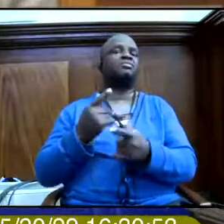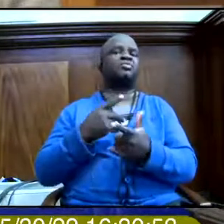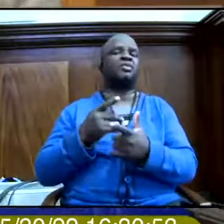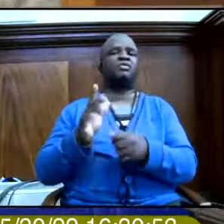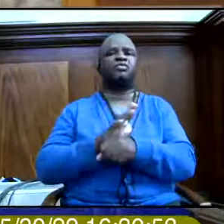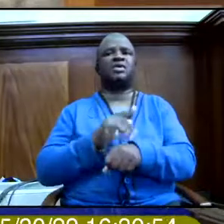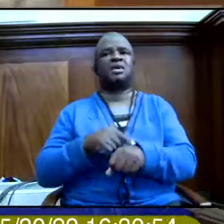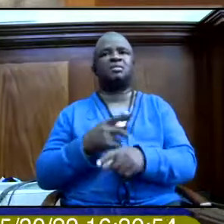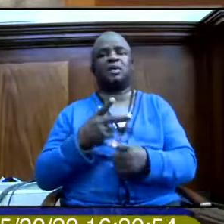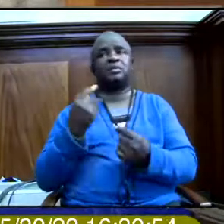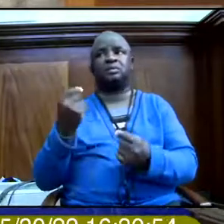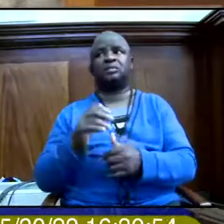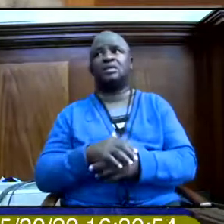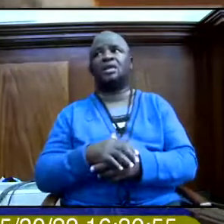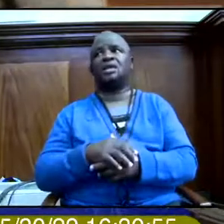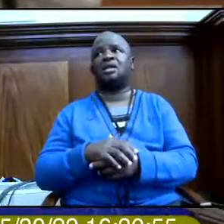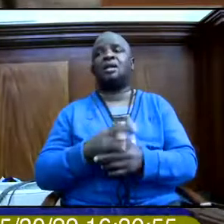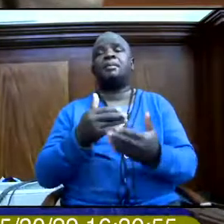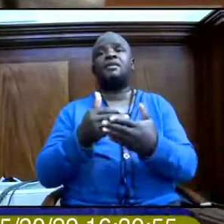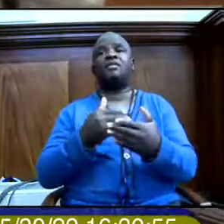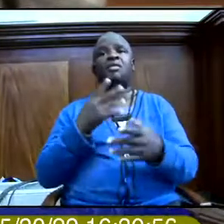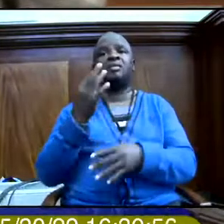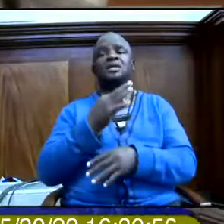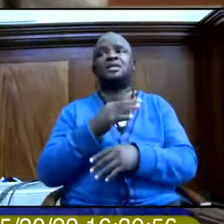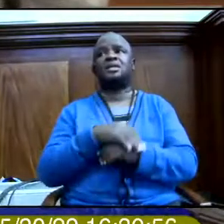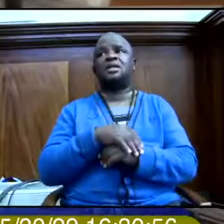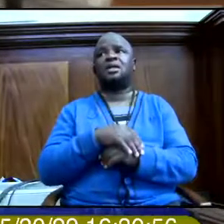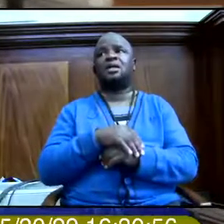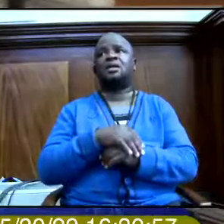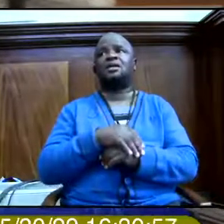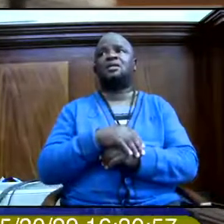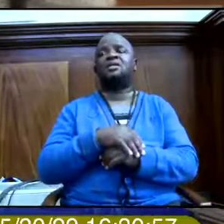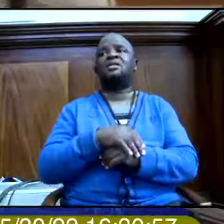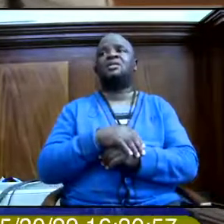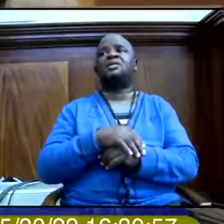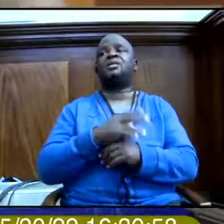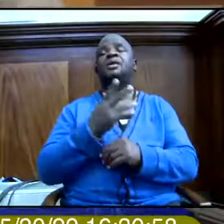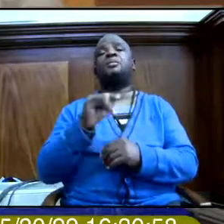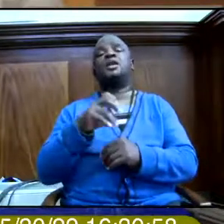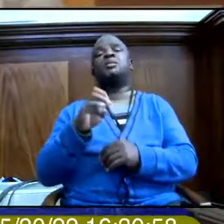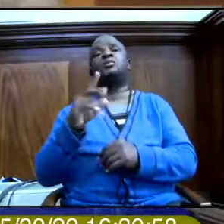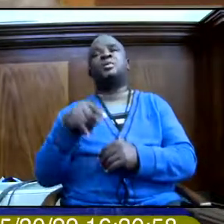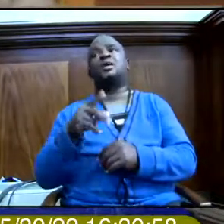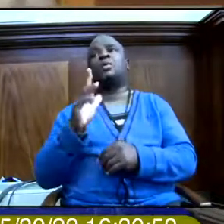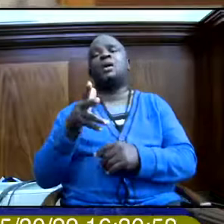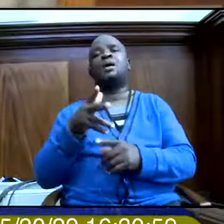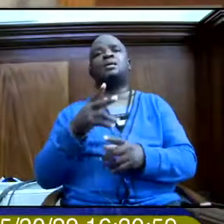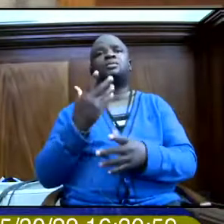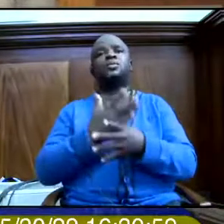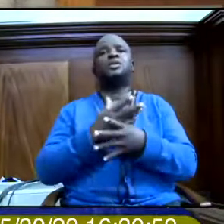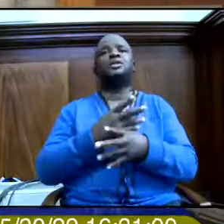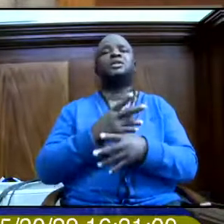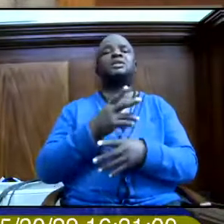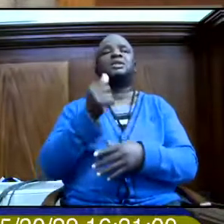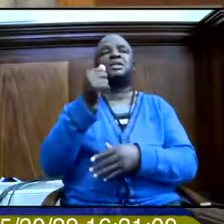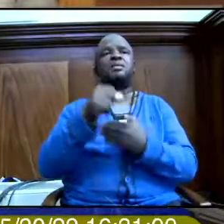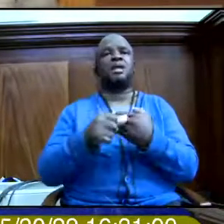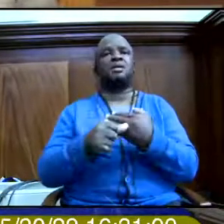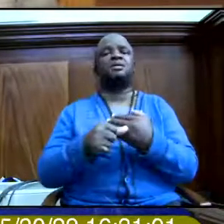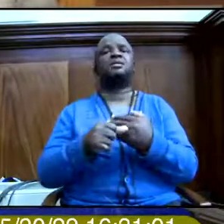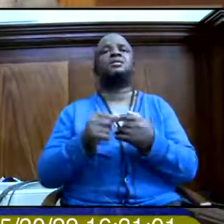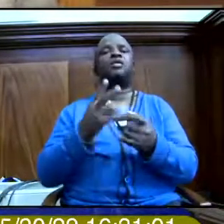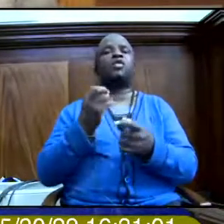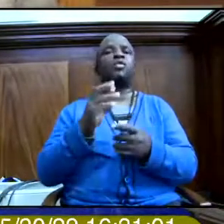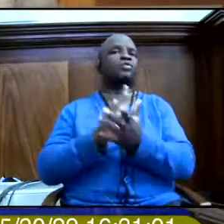initially it was said epwp workers would work for 6 months or 12 months